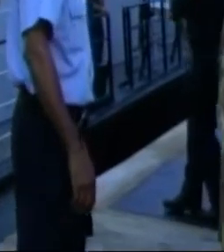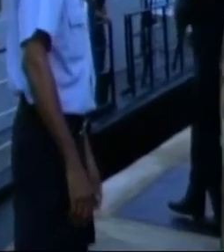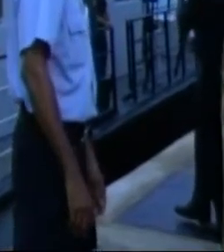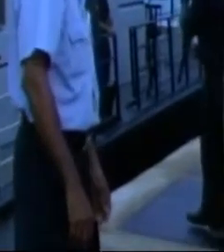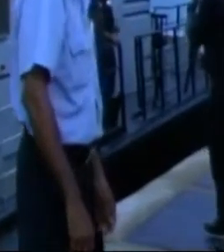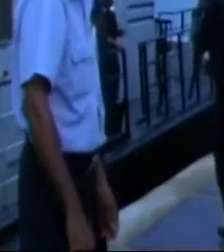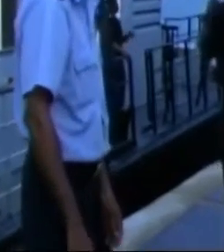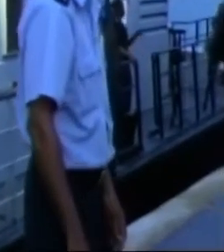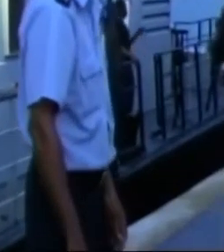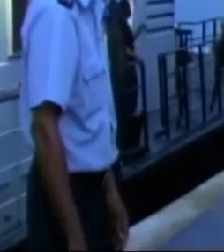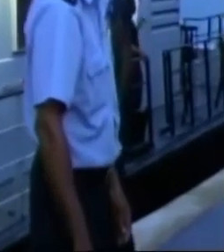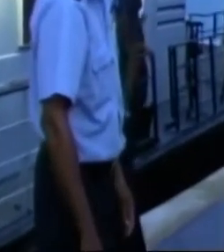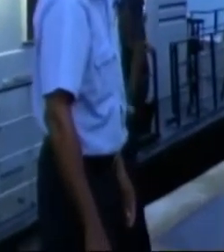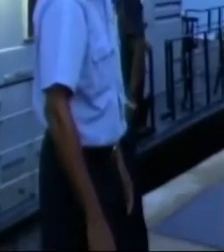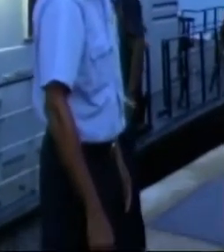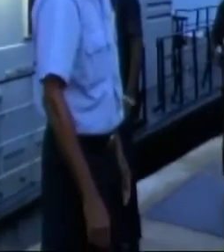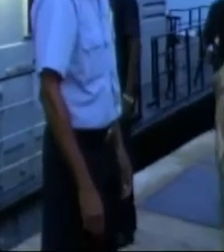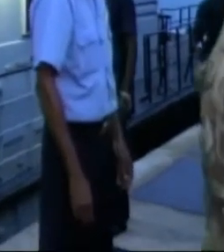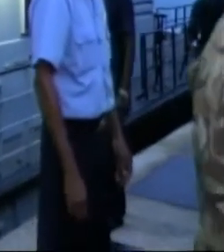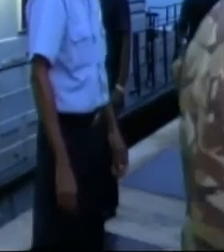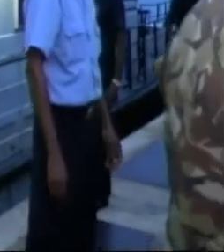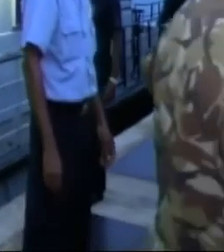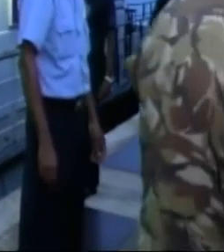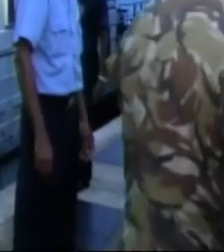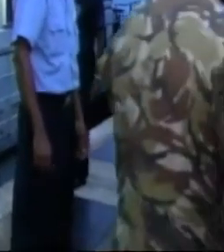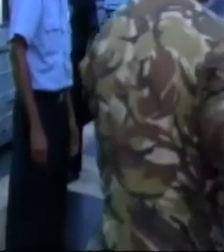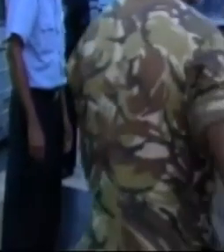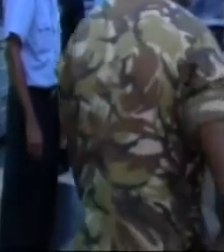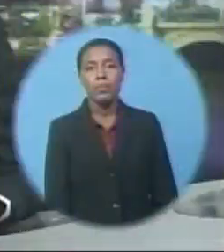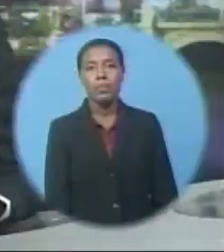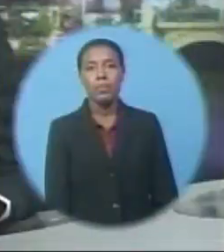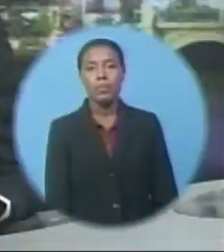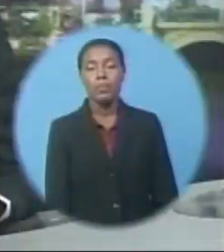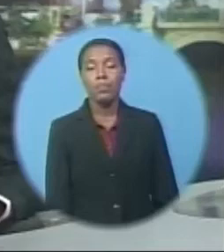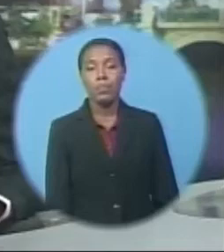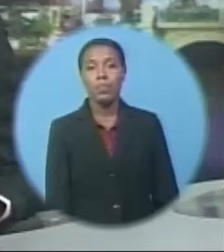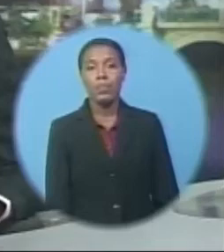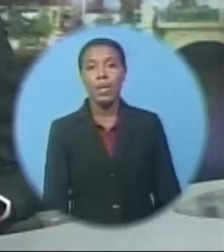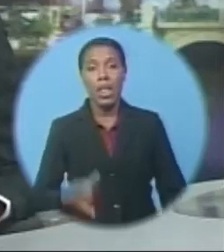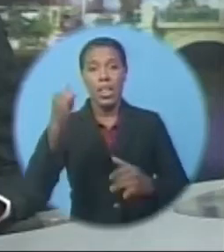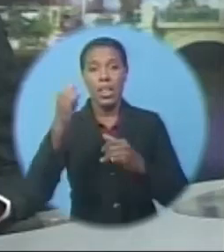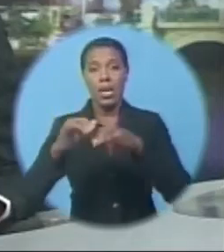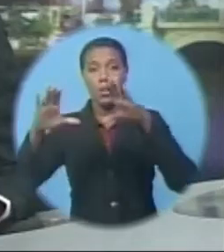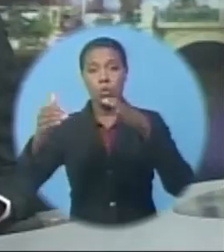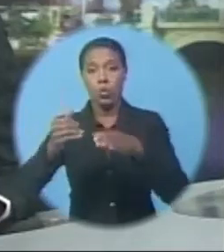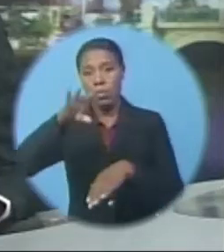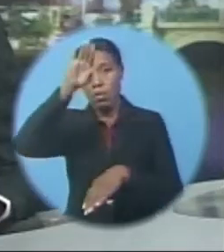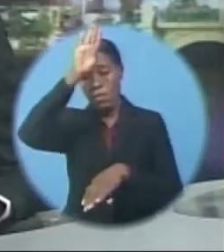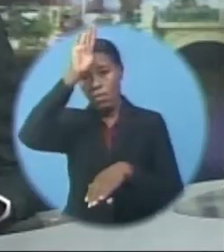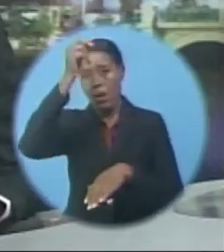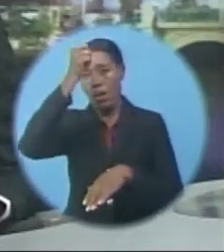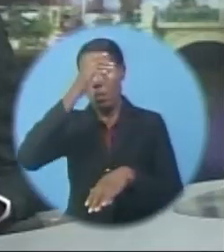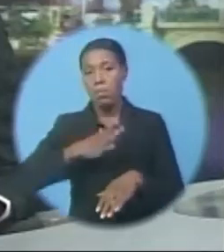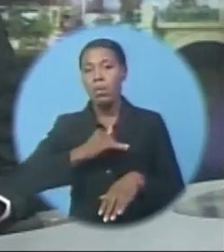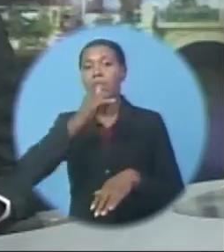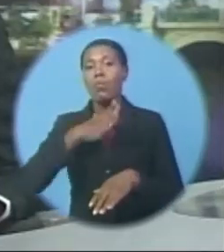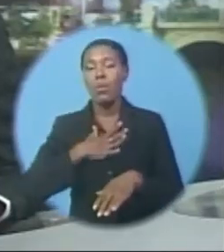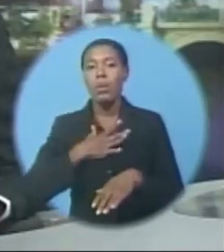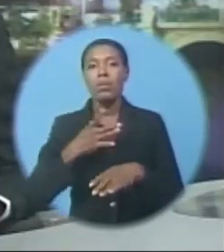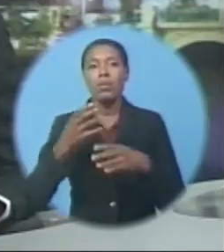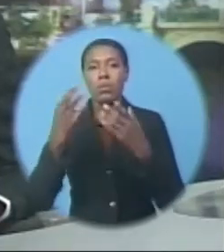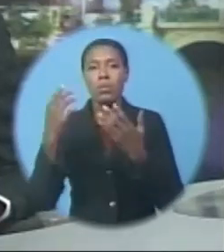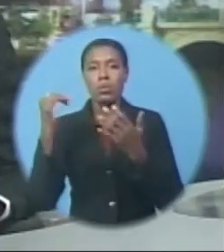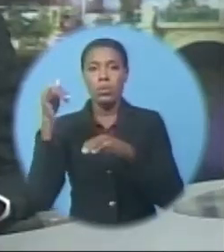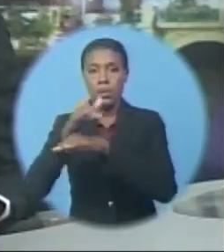so far. Kareem Smith, CBC News. And the last set of fire officers are actually set to return from